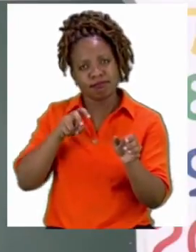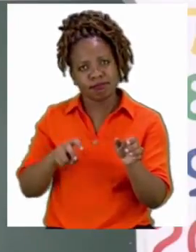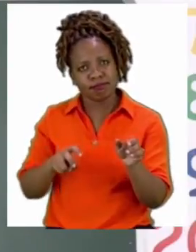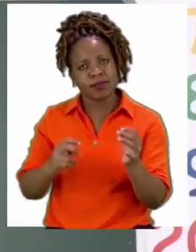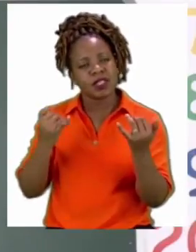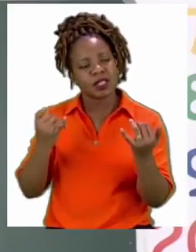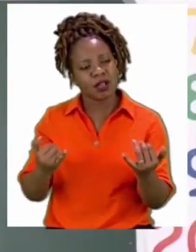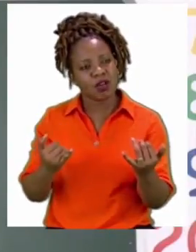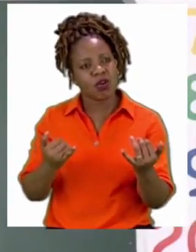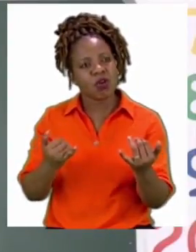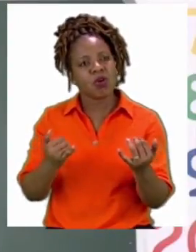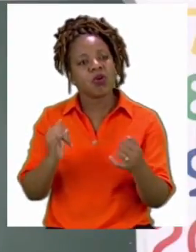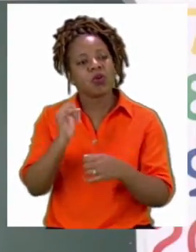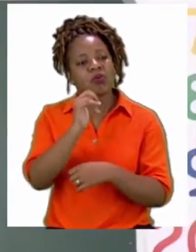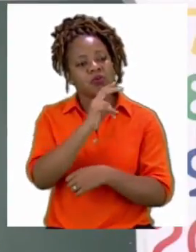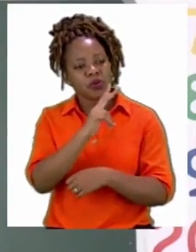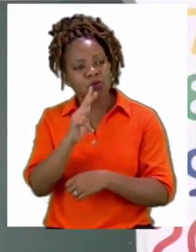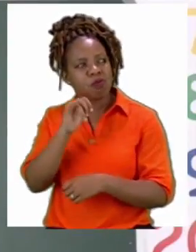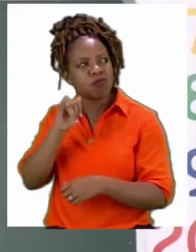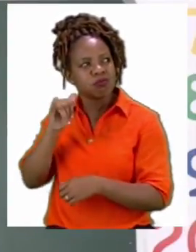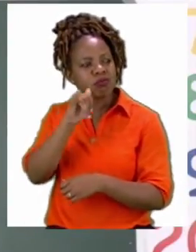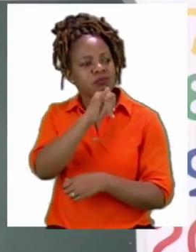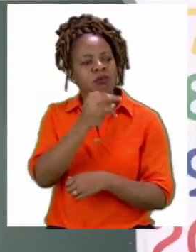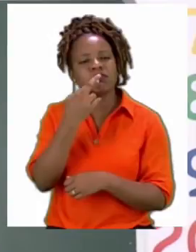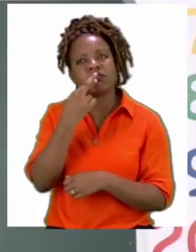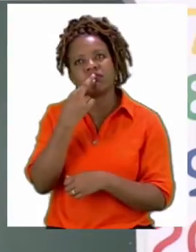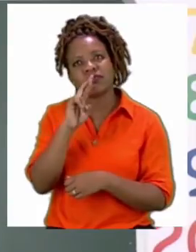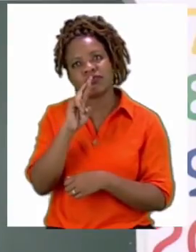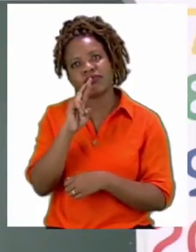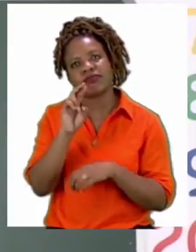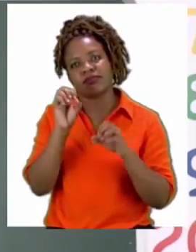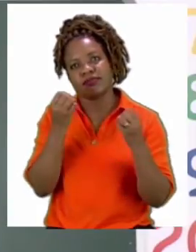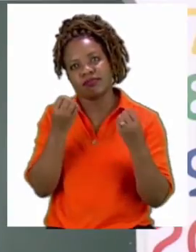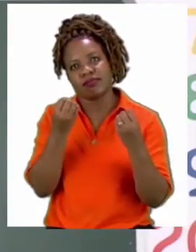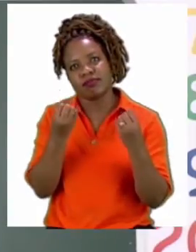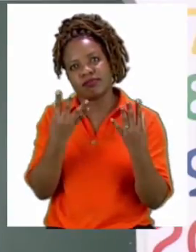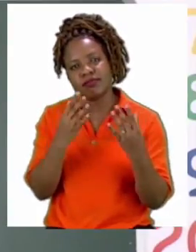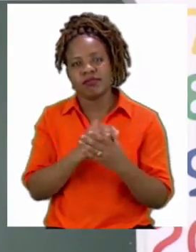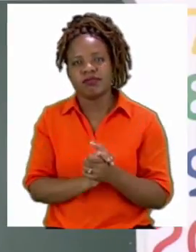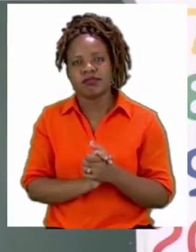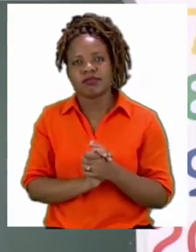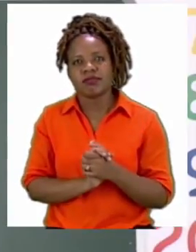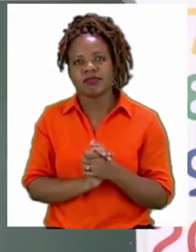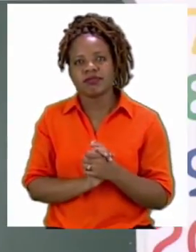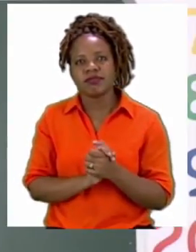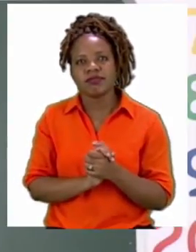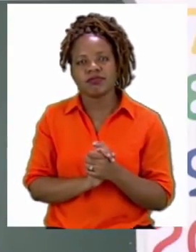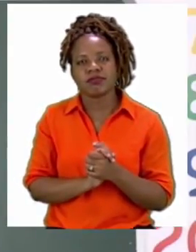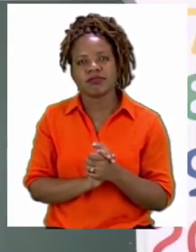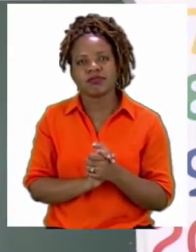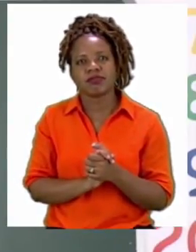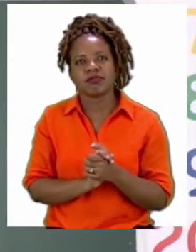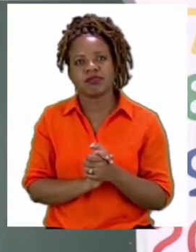them landed in Rundu. So the first thing we have to do or ask